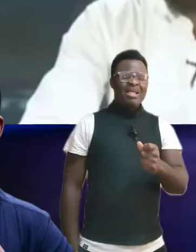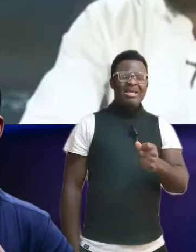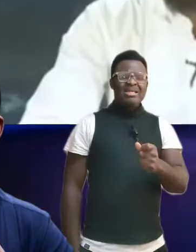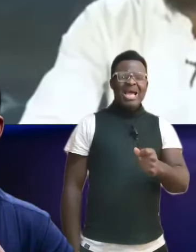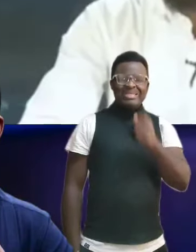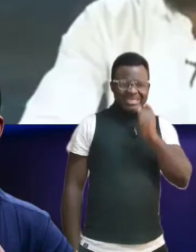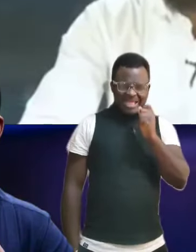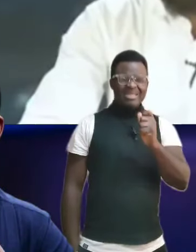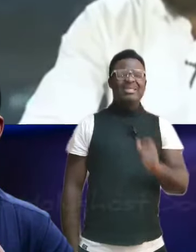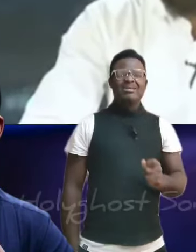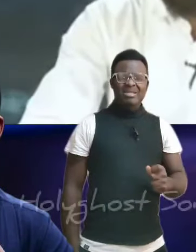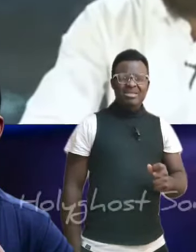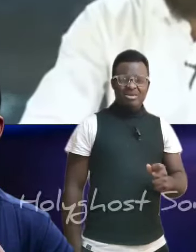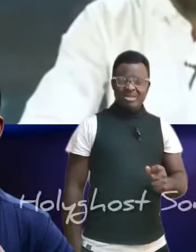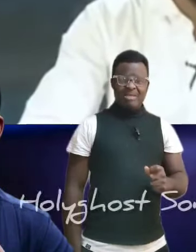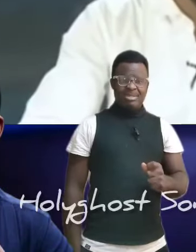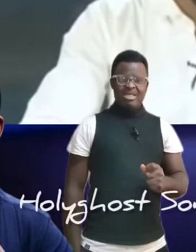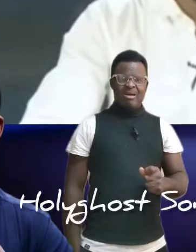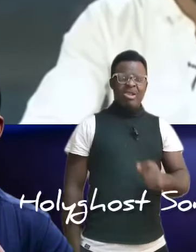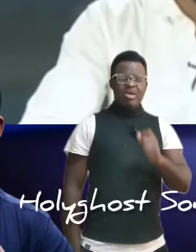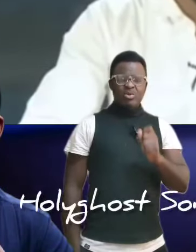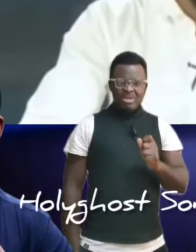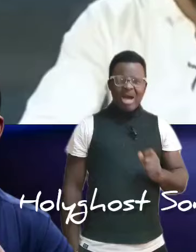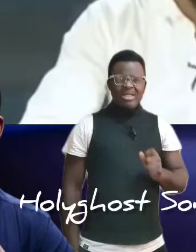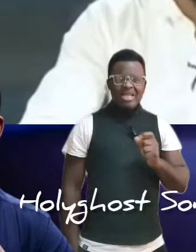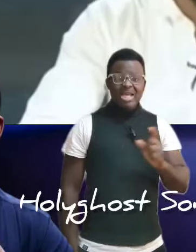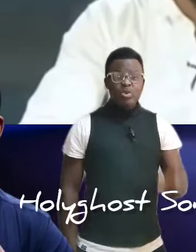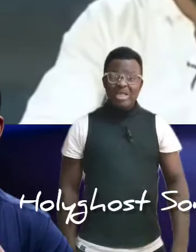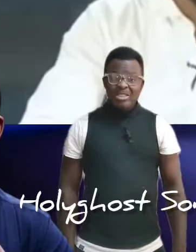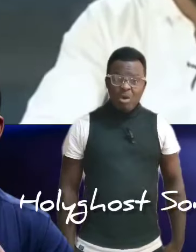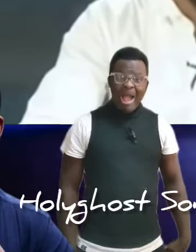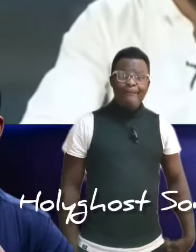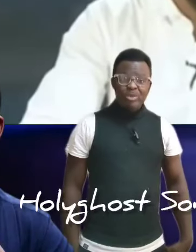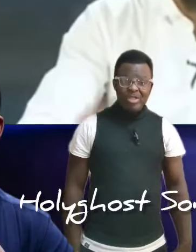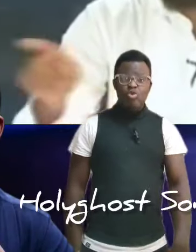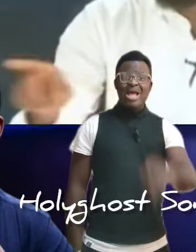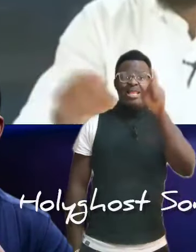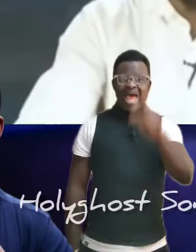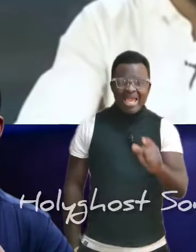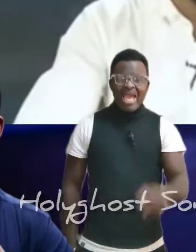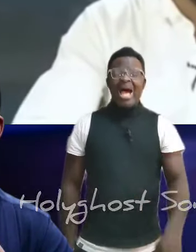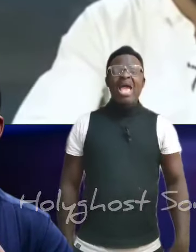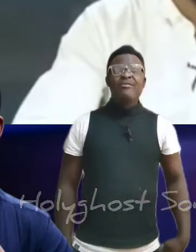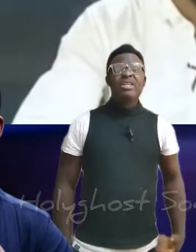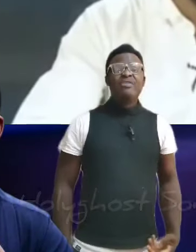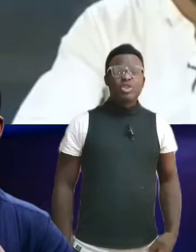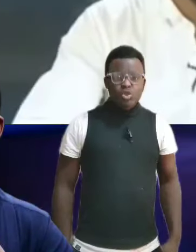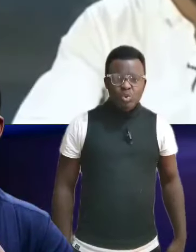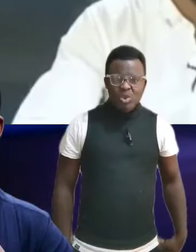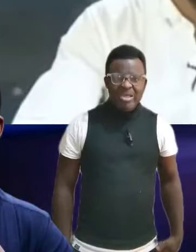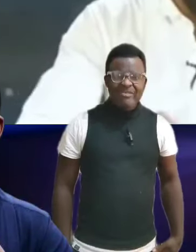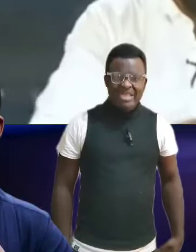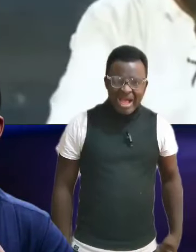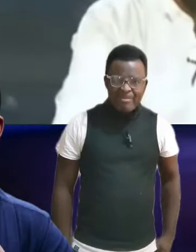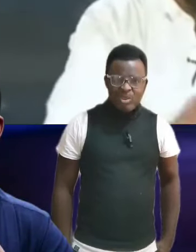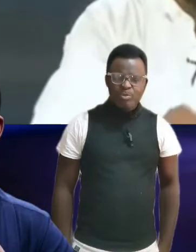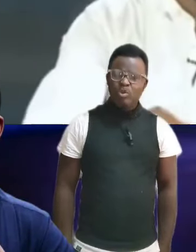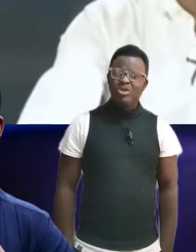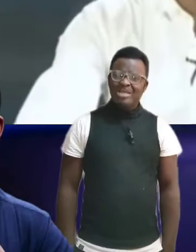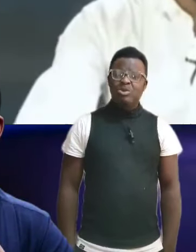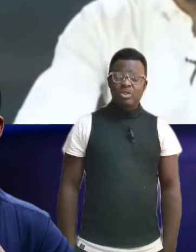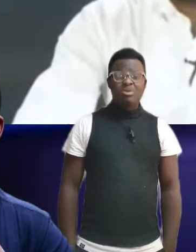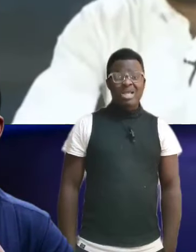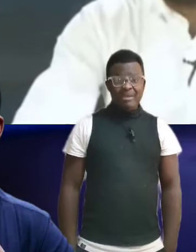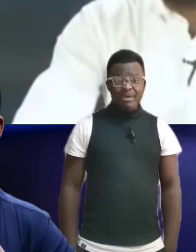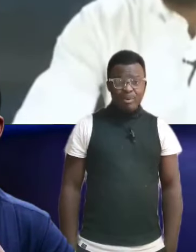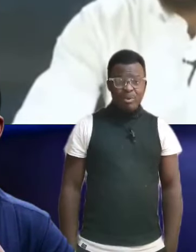After all, they deployed more security personnel to stop this protest than to stop insecurity in the country. Imagine